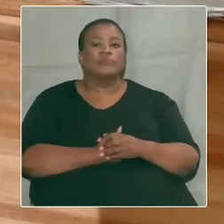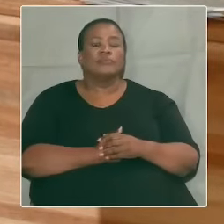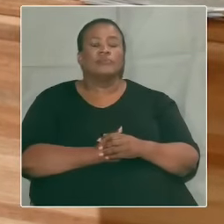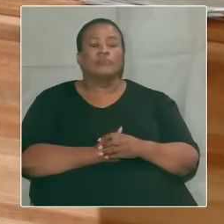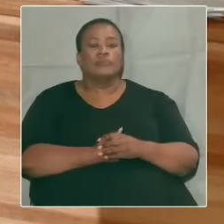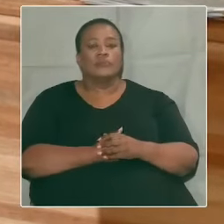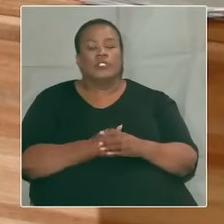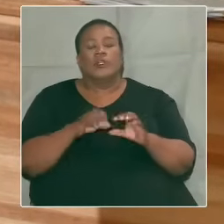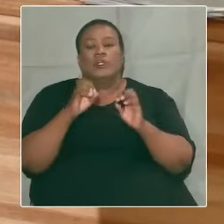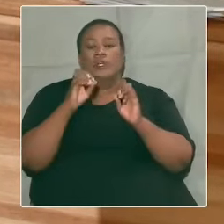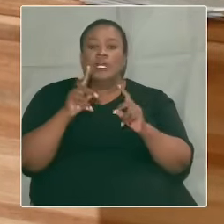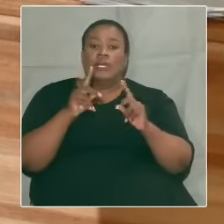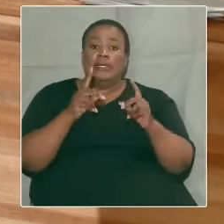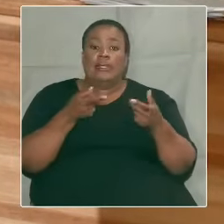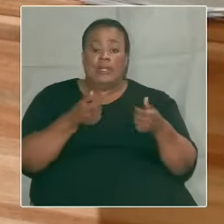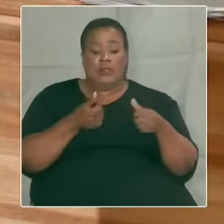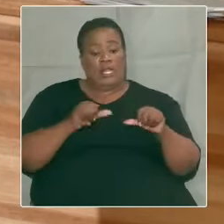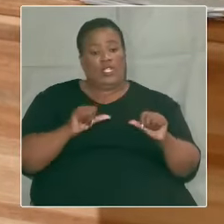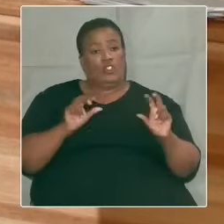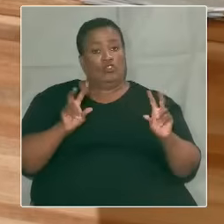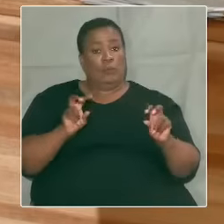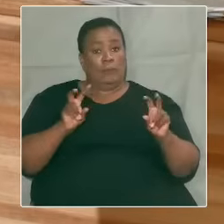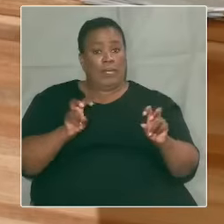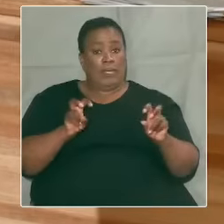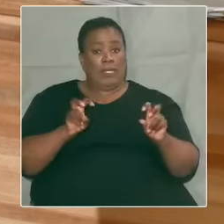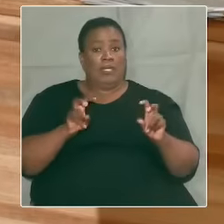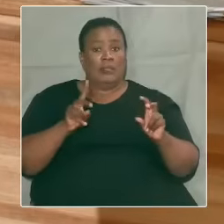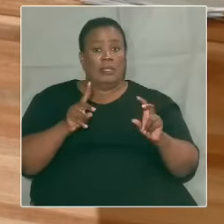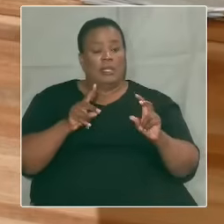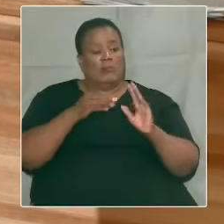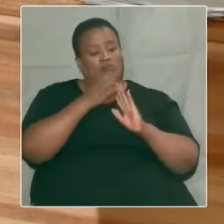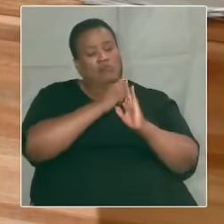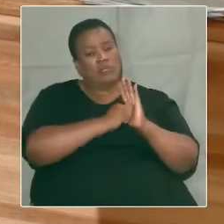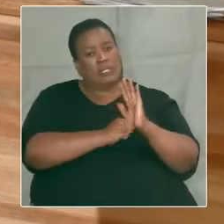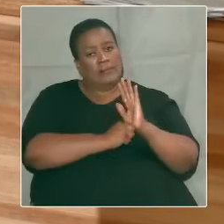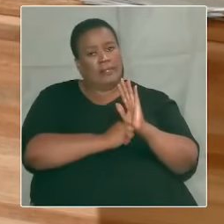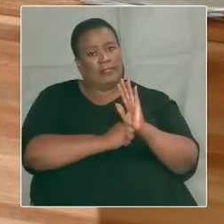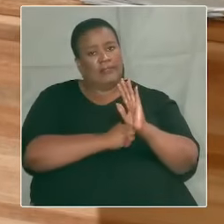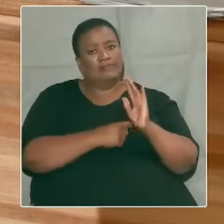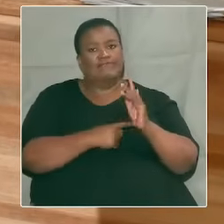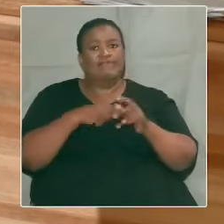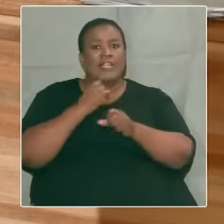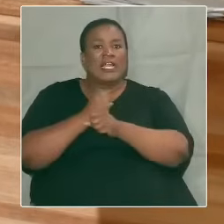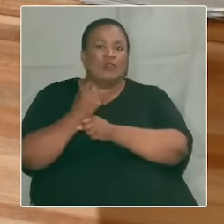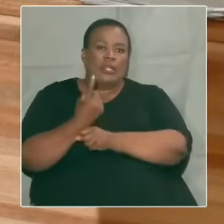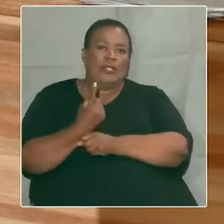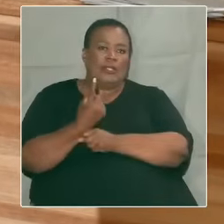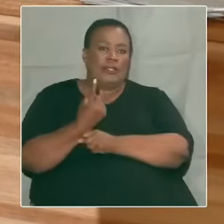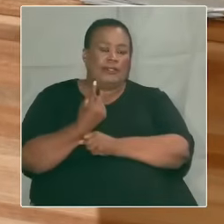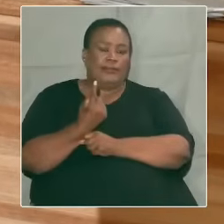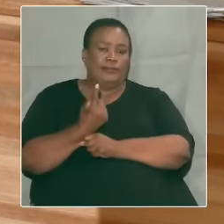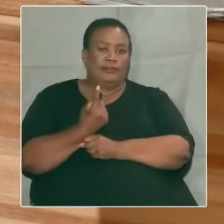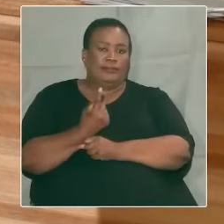If we can then go to the next topic that you deal with in your statement, which is Gauteng